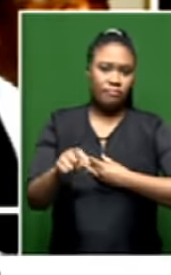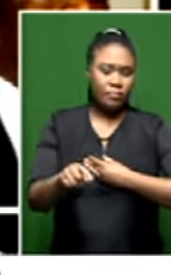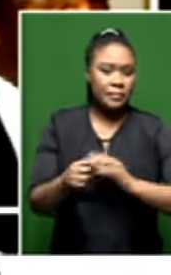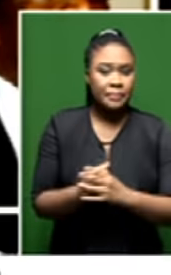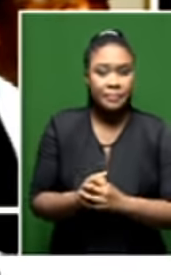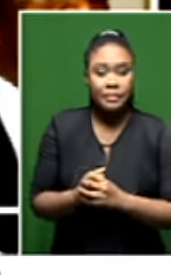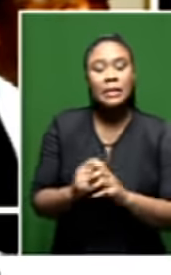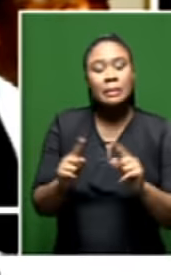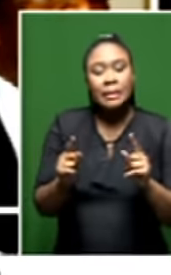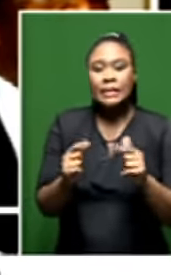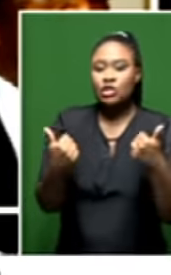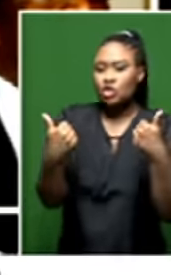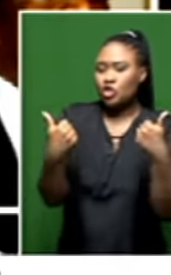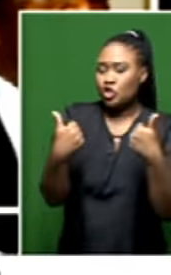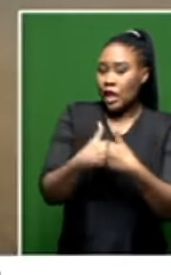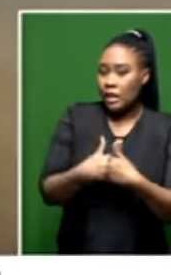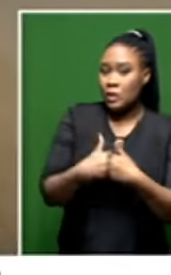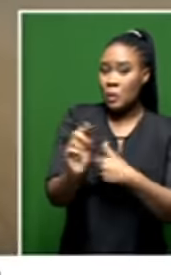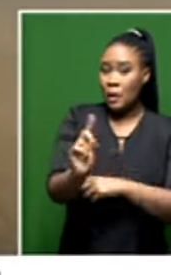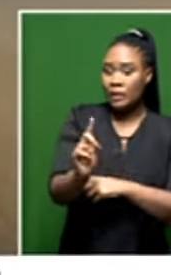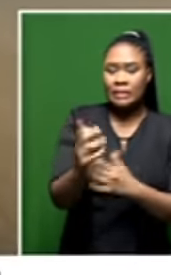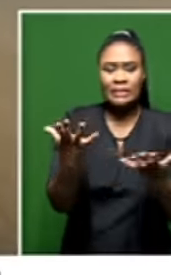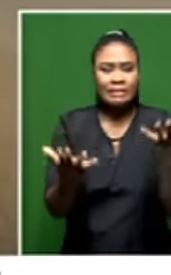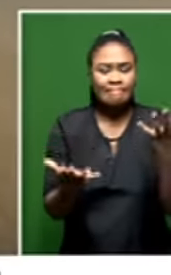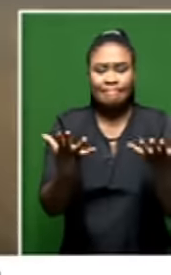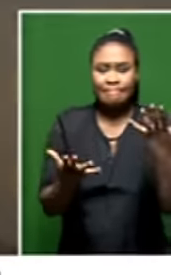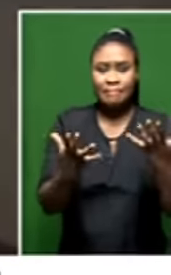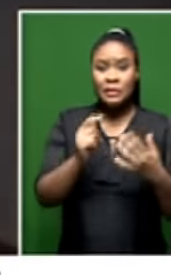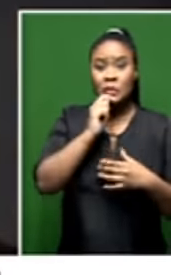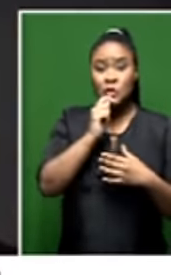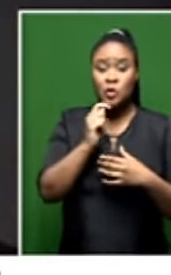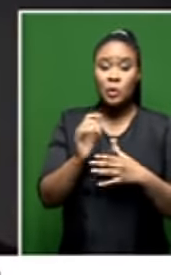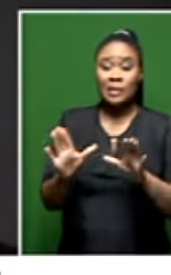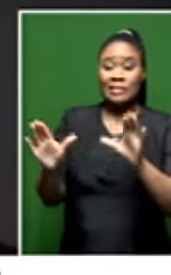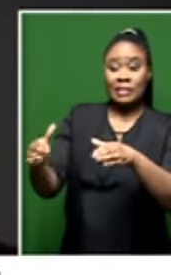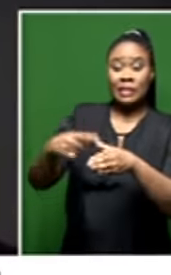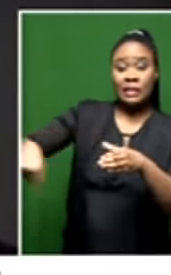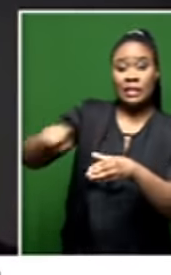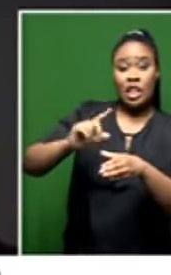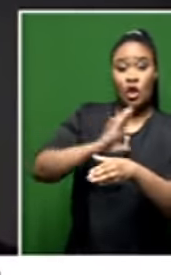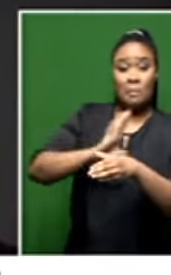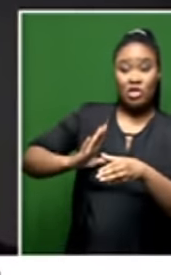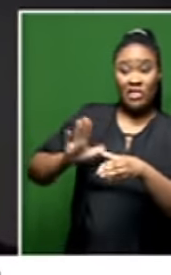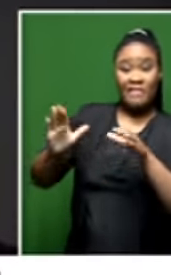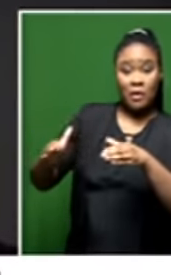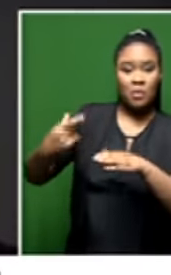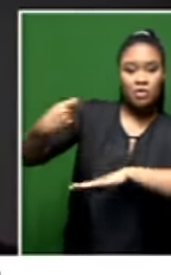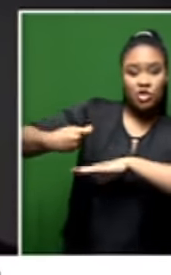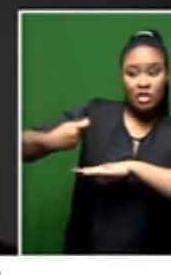in answering that question is we're not really sure what the Judicial Service Commission thinks it's looking for and is